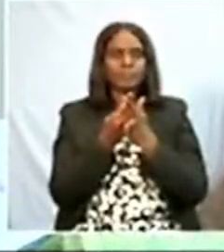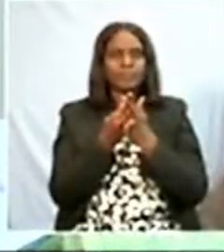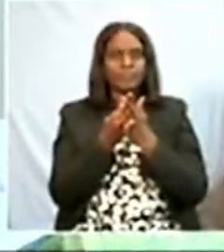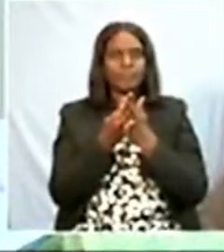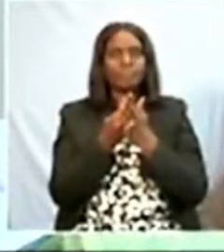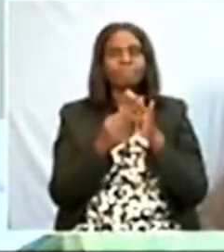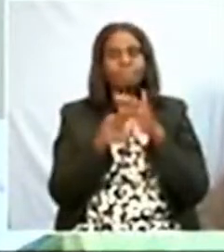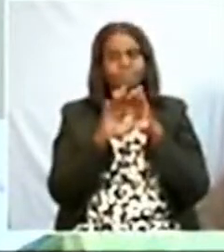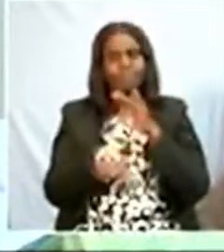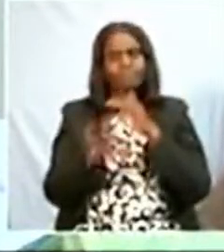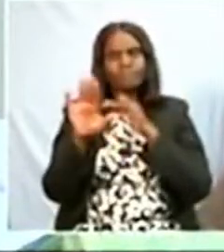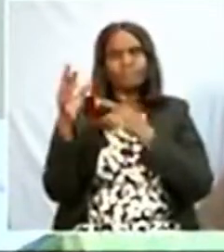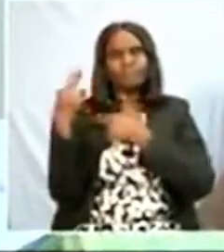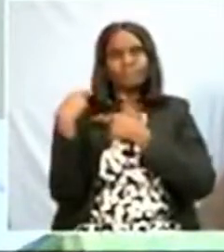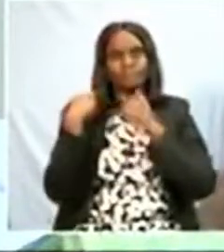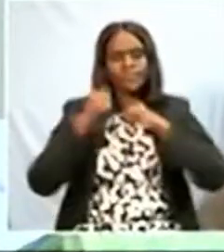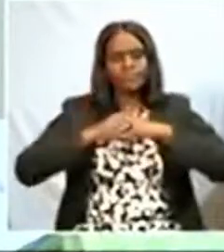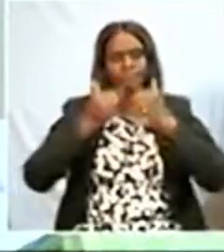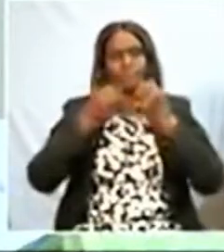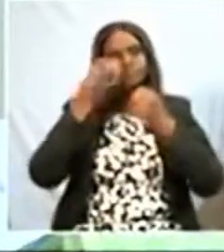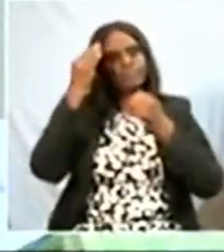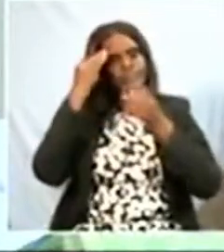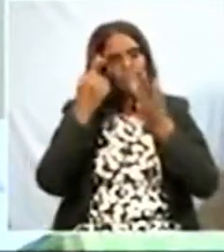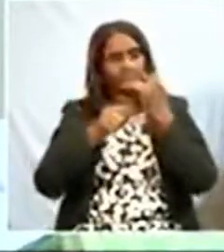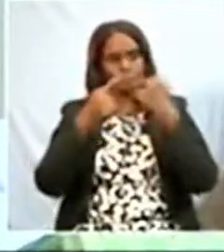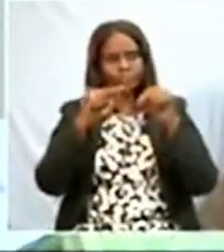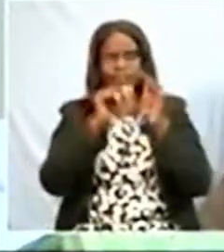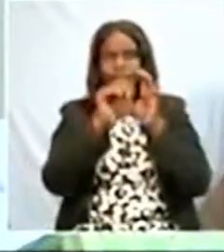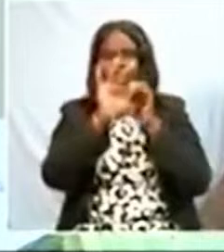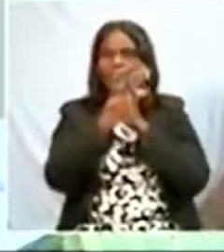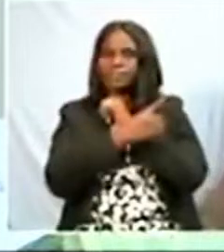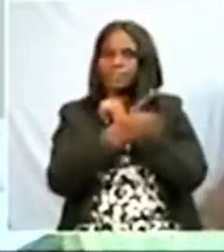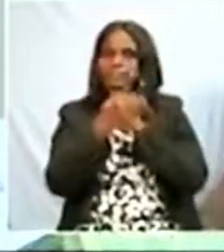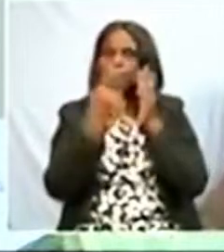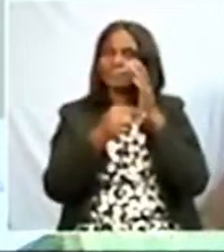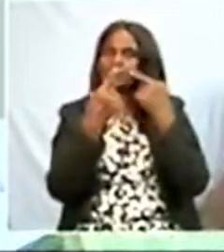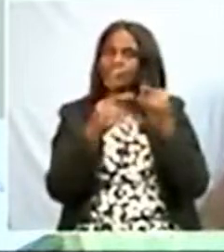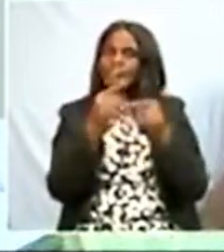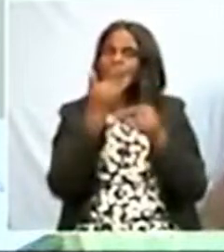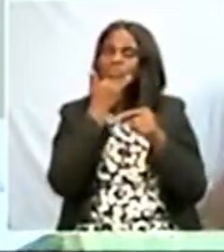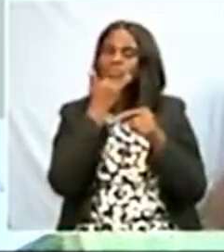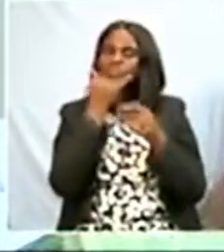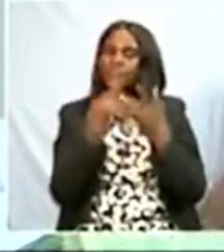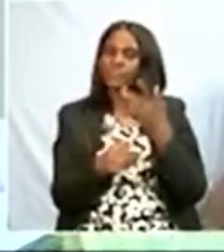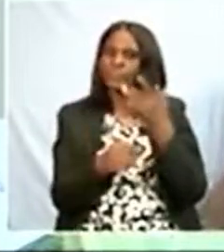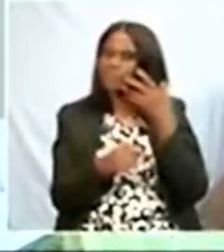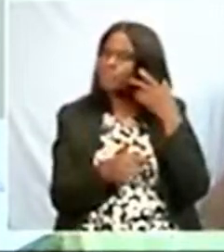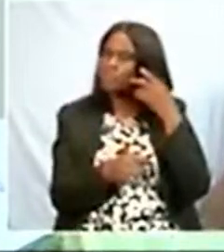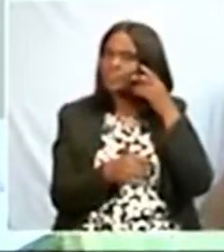they are under your charge? May we know what is happening in your department?